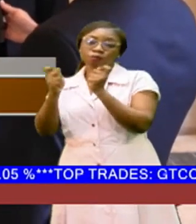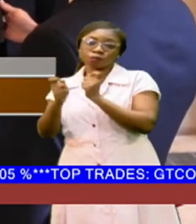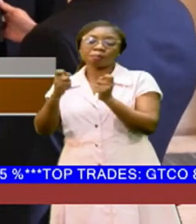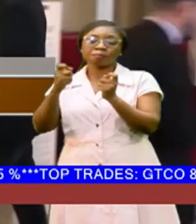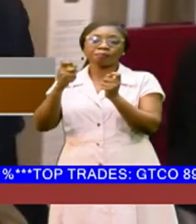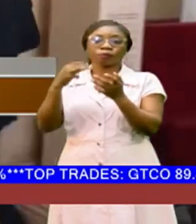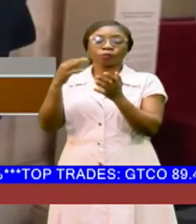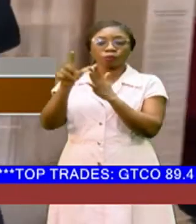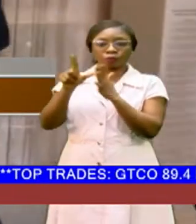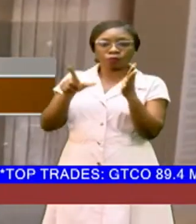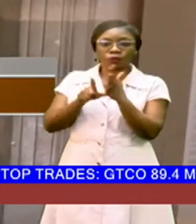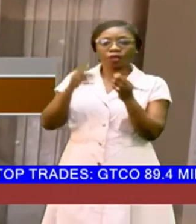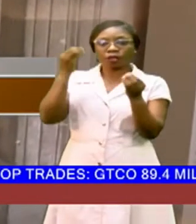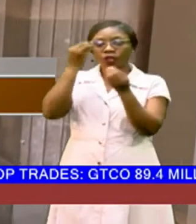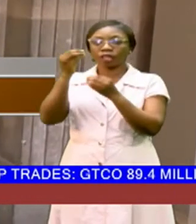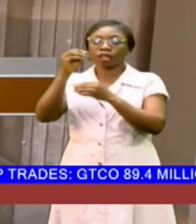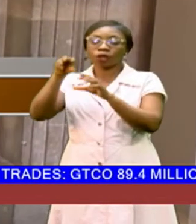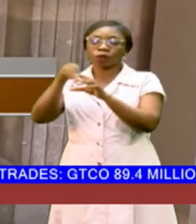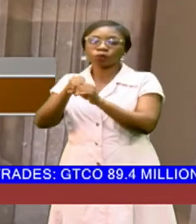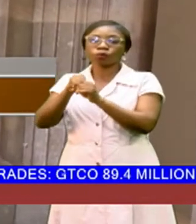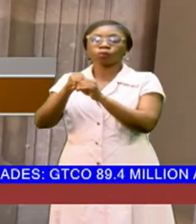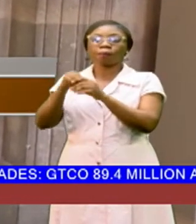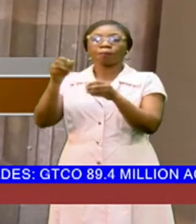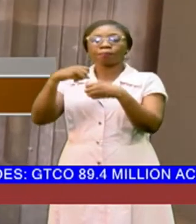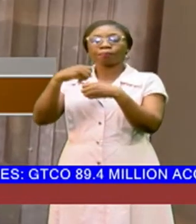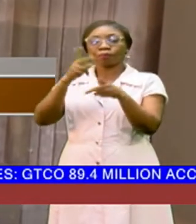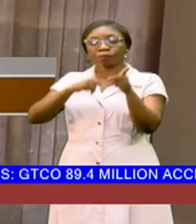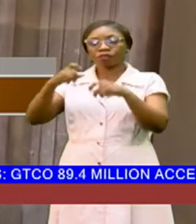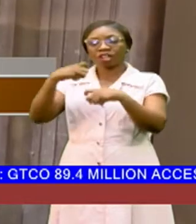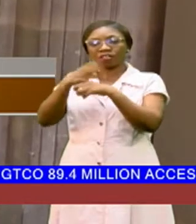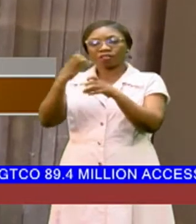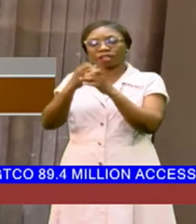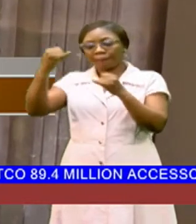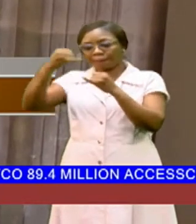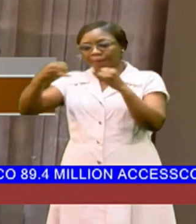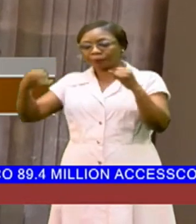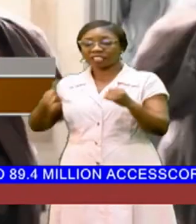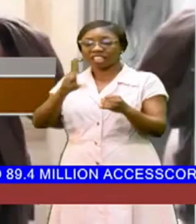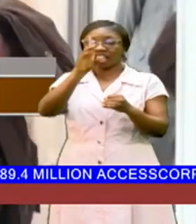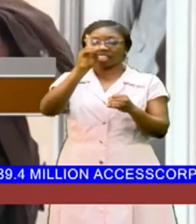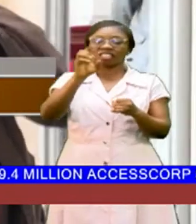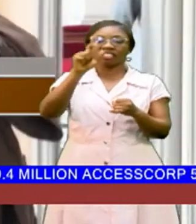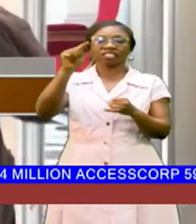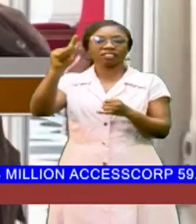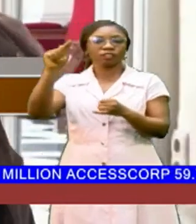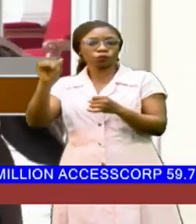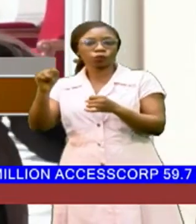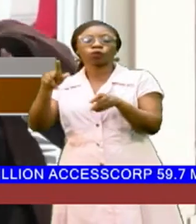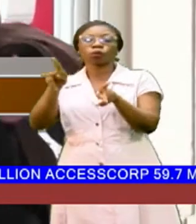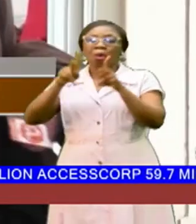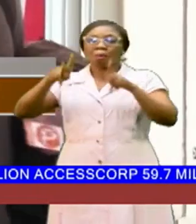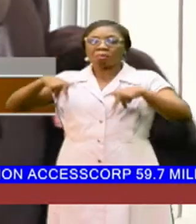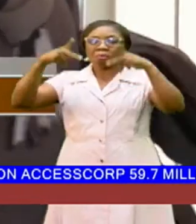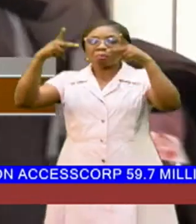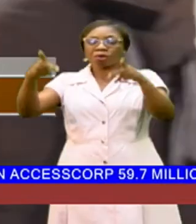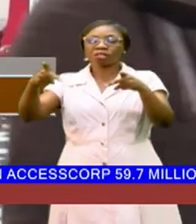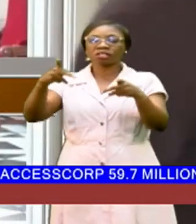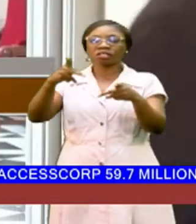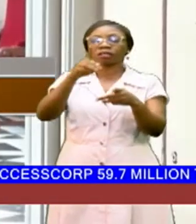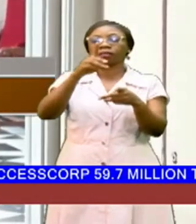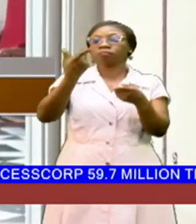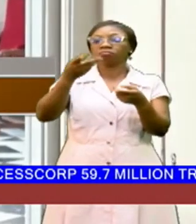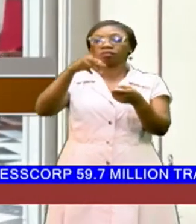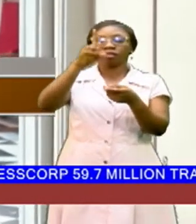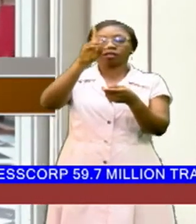of irregular arrivals, creating border detention centers, accelerated deportation for rejected asylum